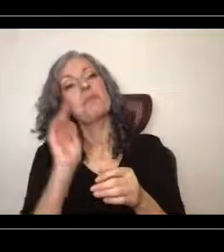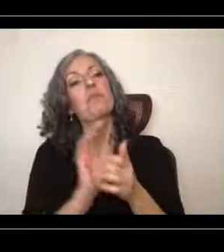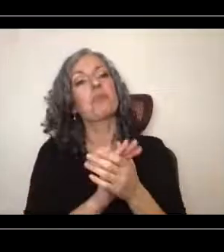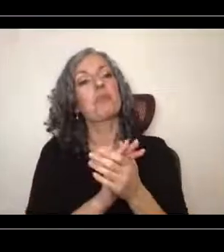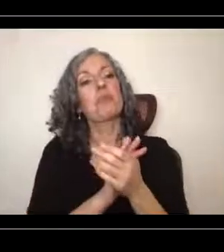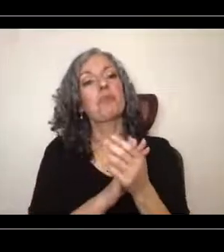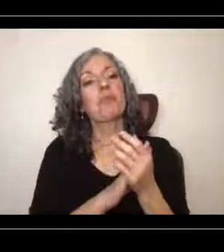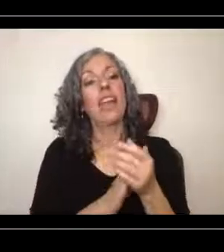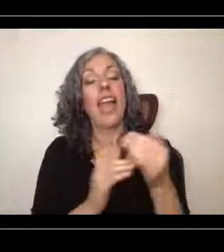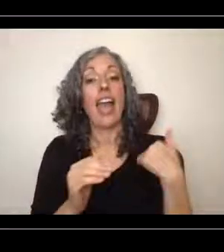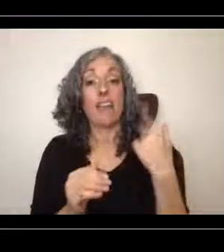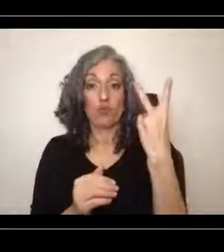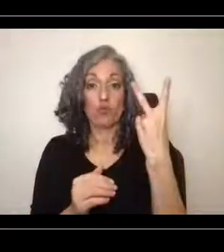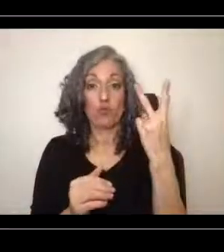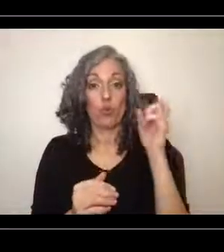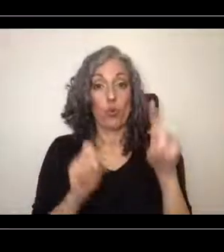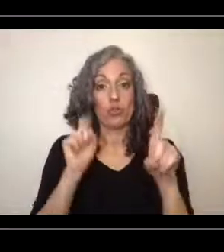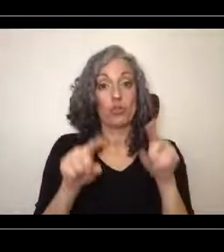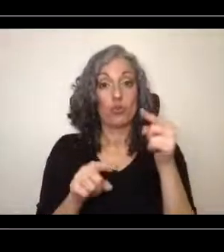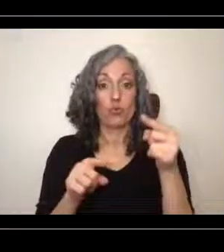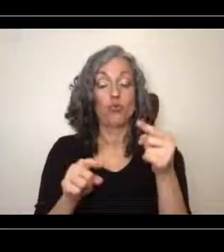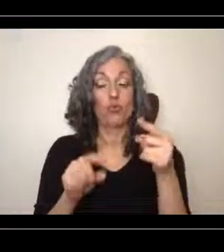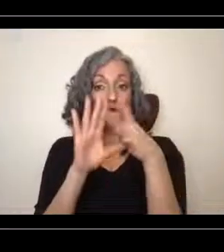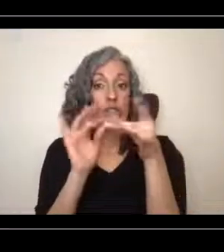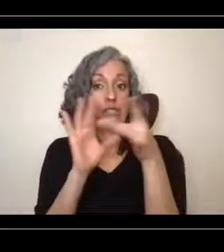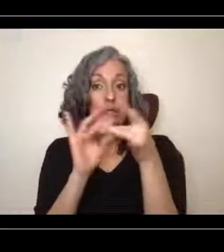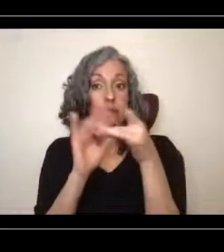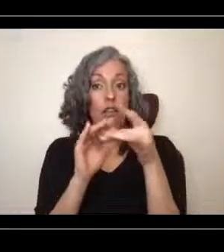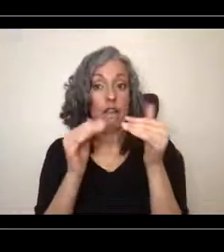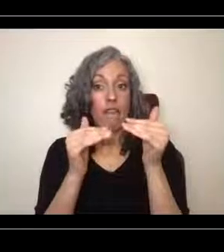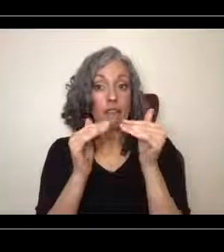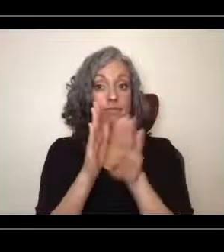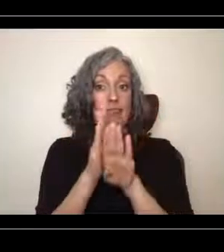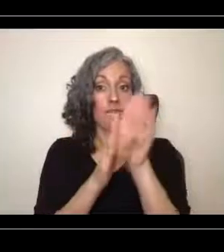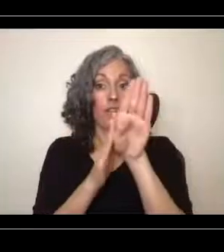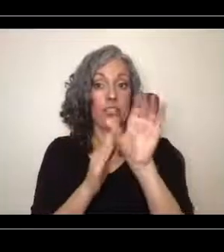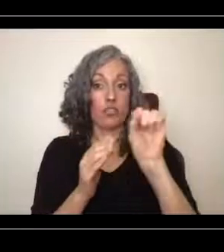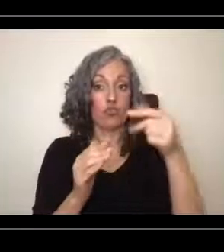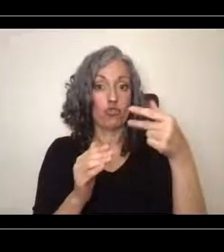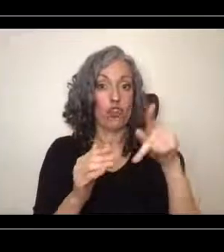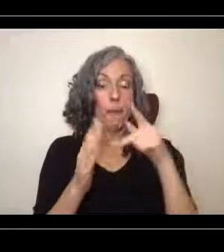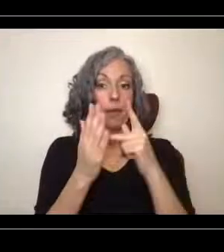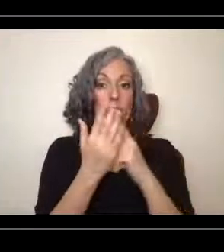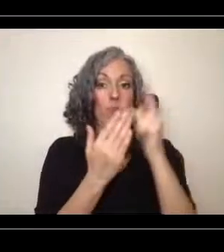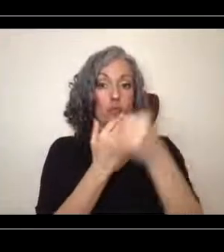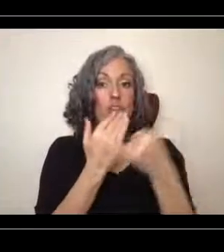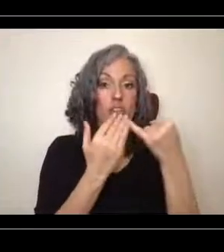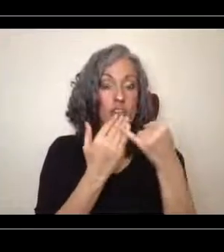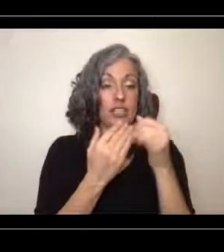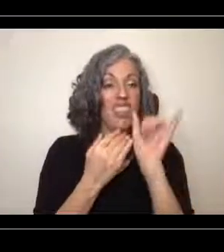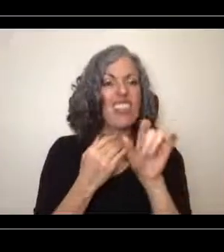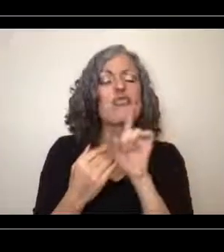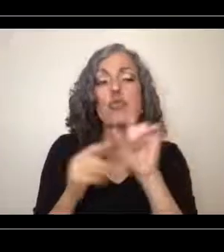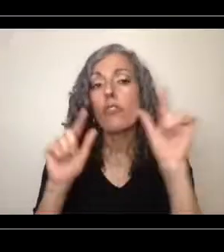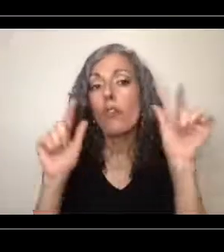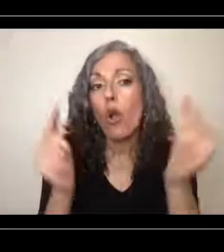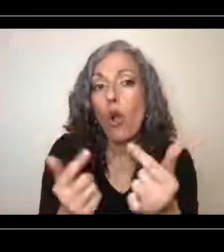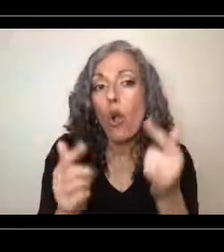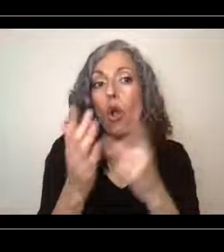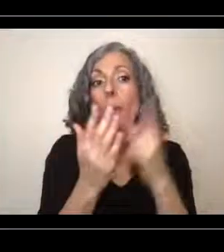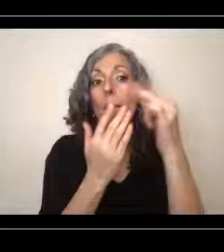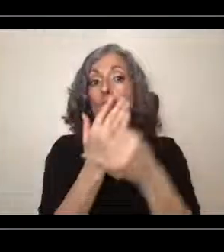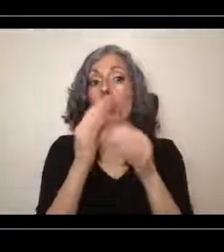Keith, I have two questions for you. You mentioned advancing shop projects. Is that true of all programs